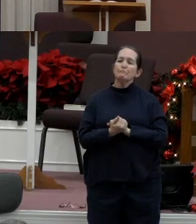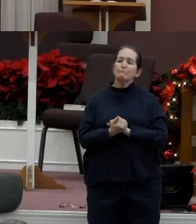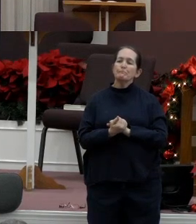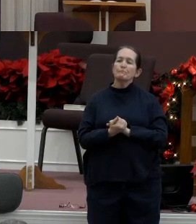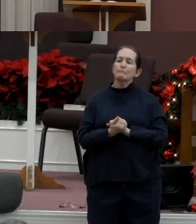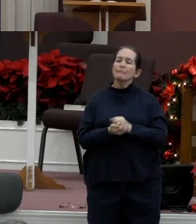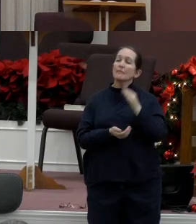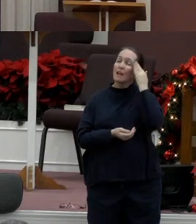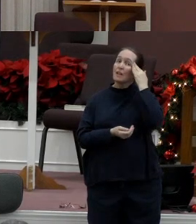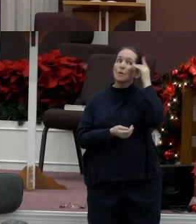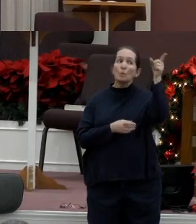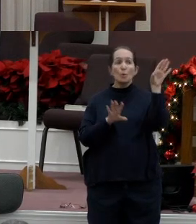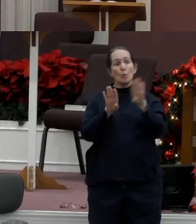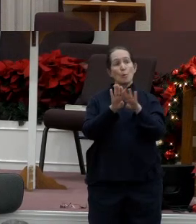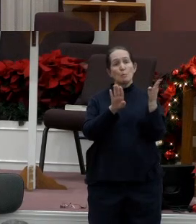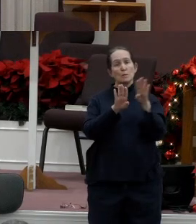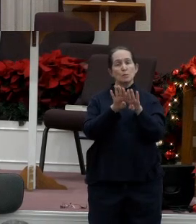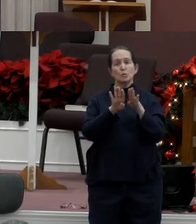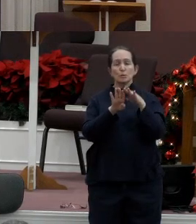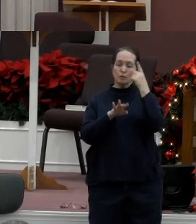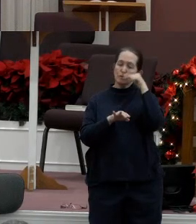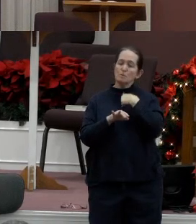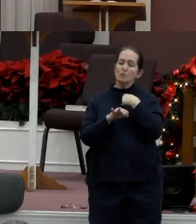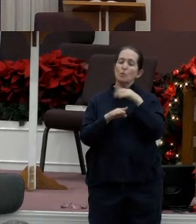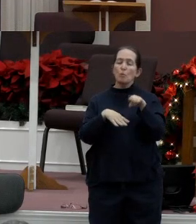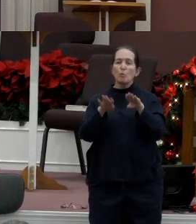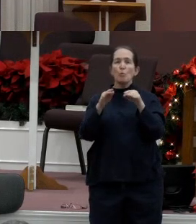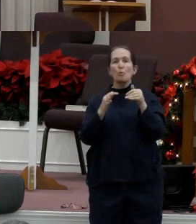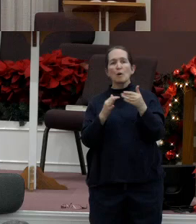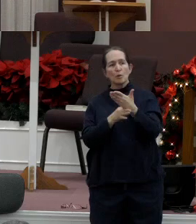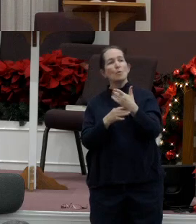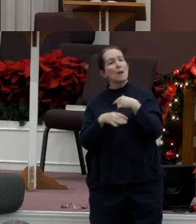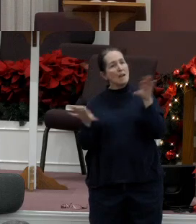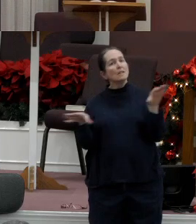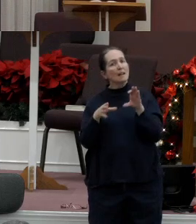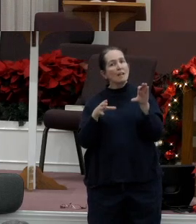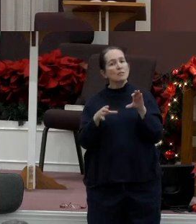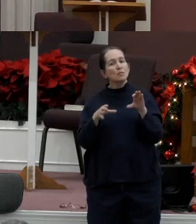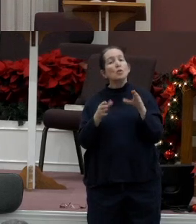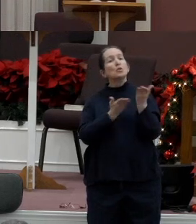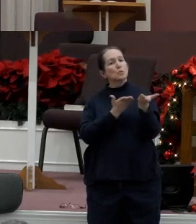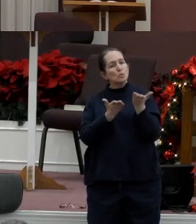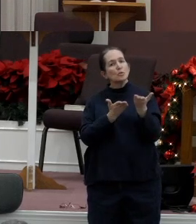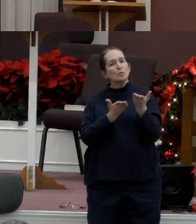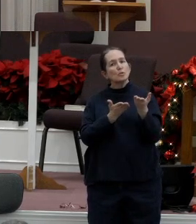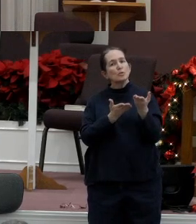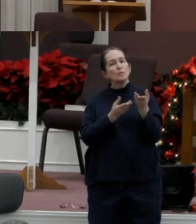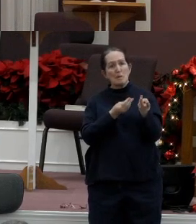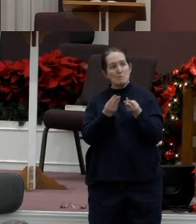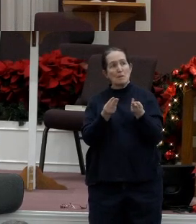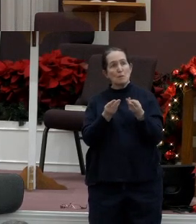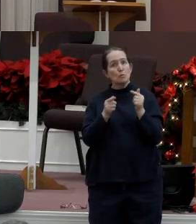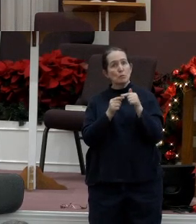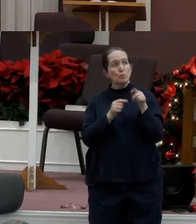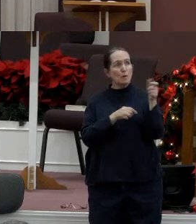I know that He opens doors for me to walk through and take action, to serve and to minister to others.